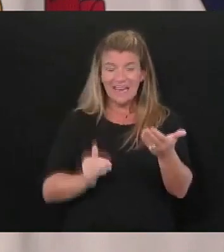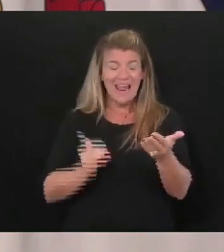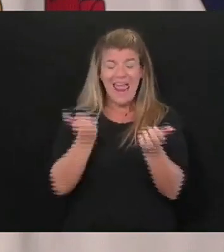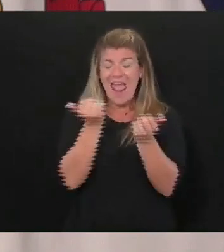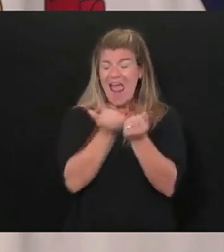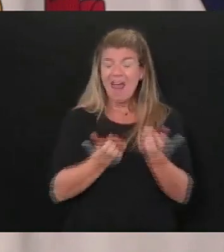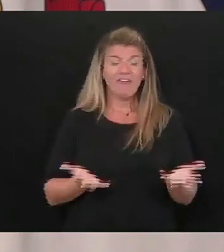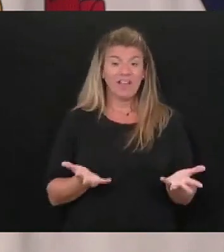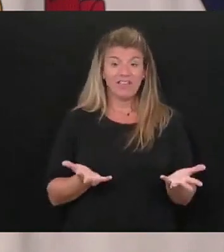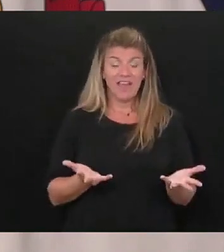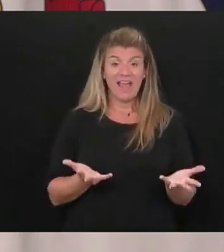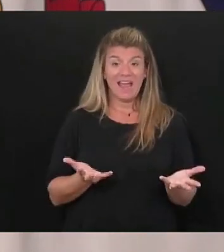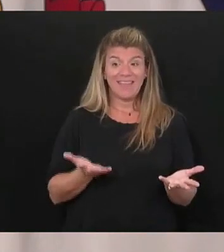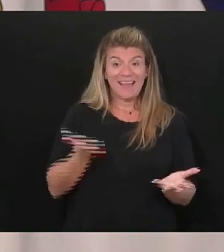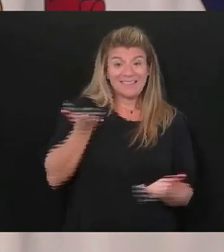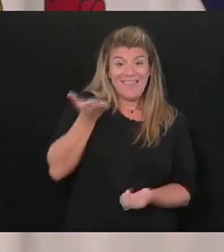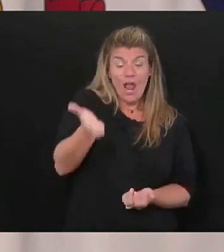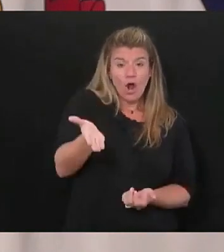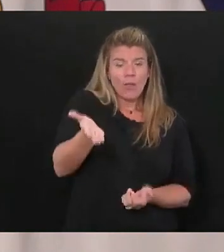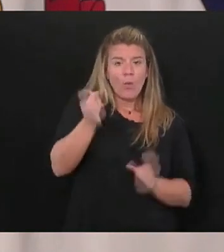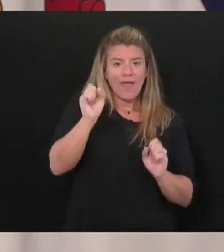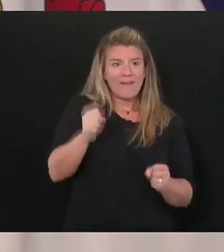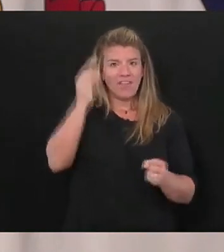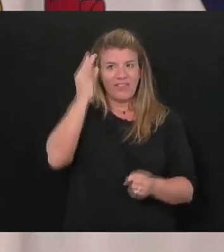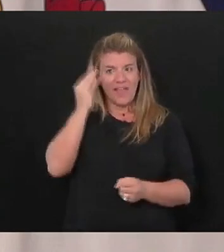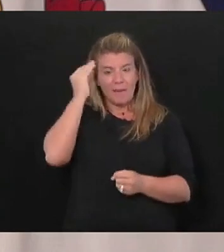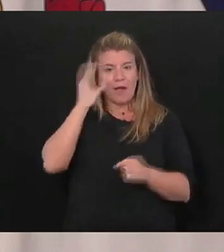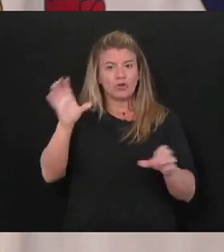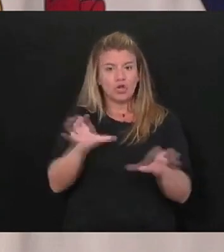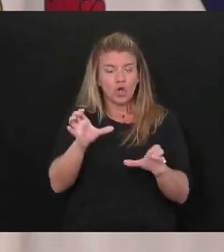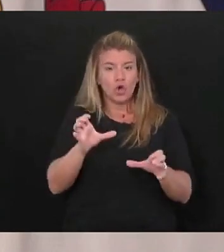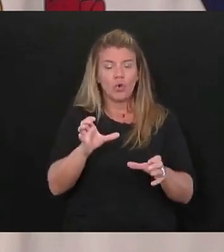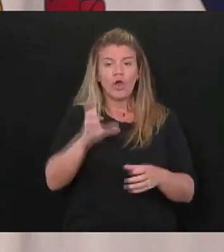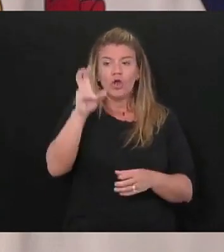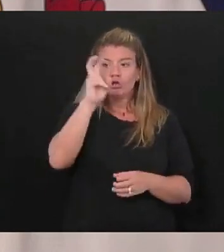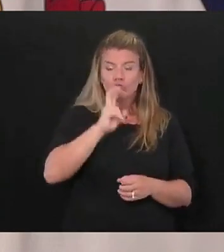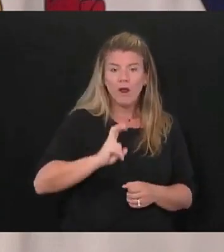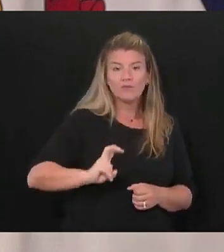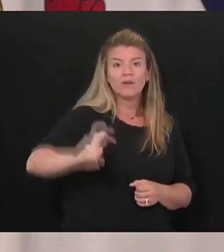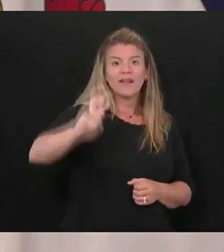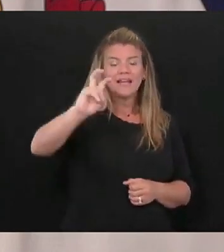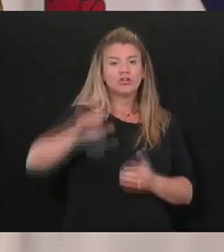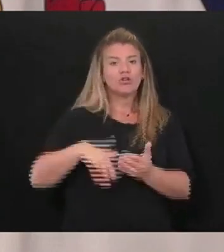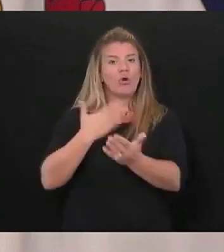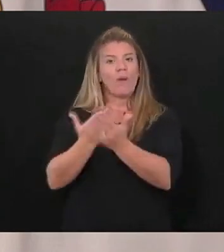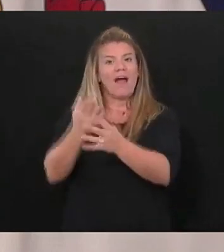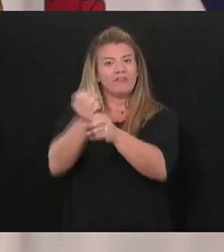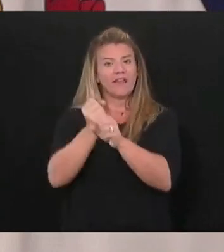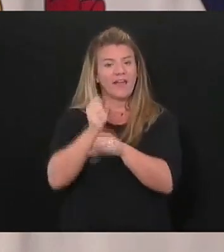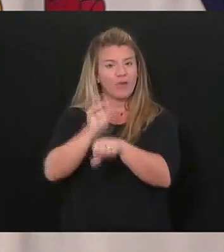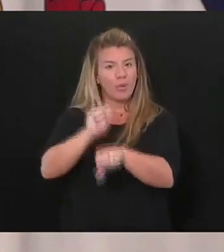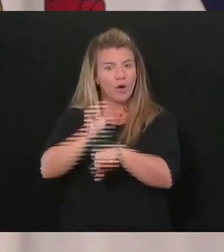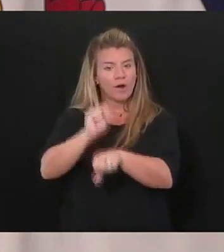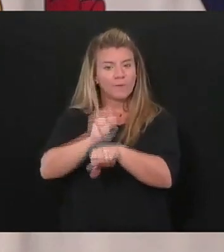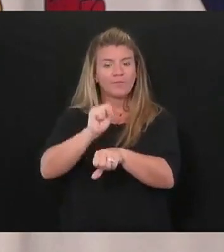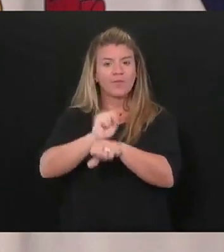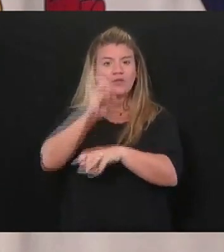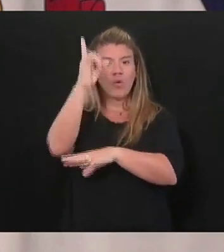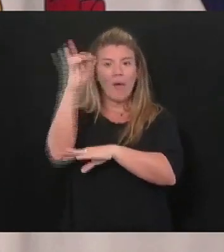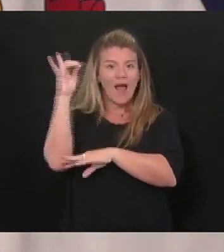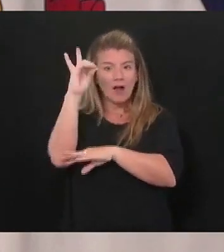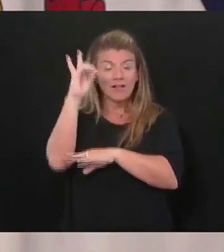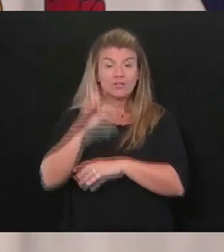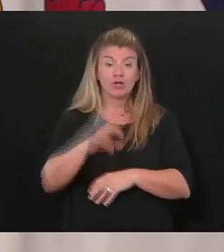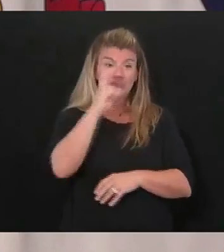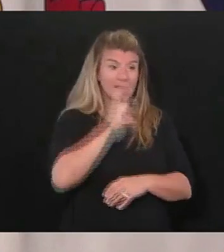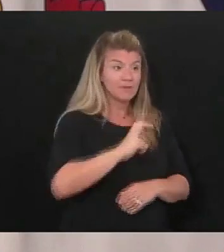thing that is out there to do. Transportation to the wireless spots, transportation to a